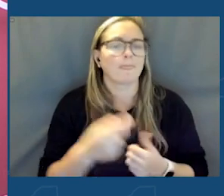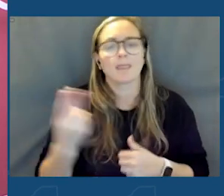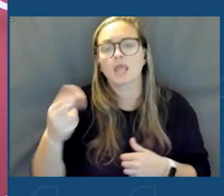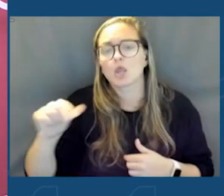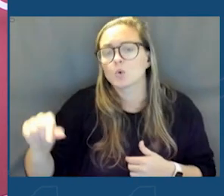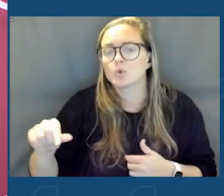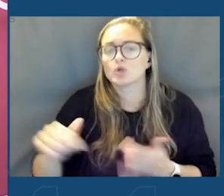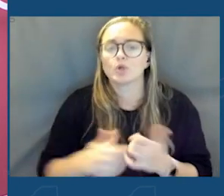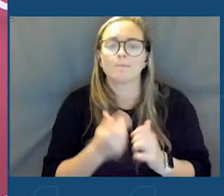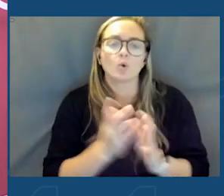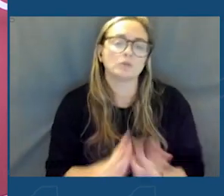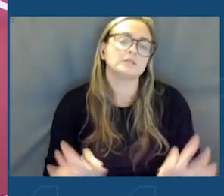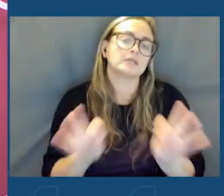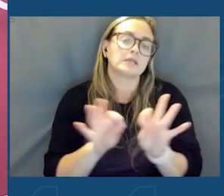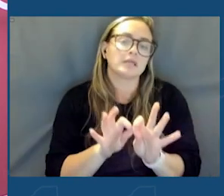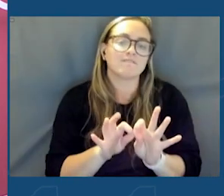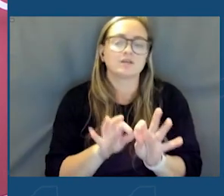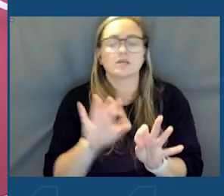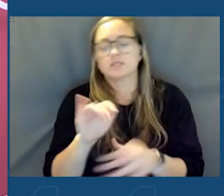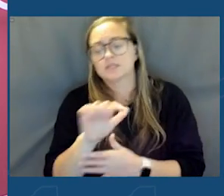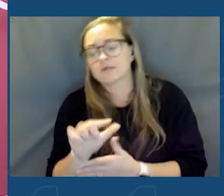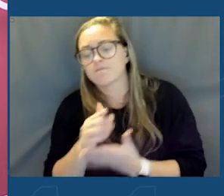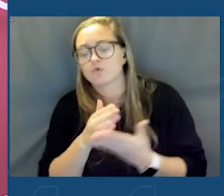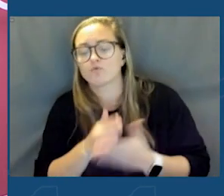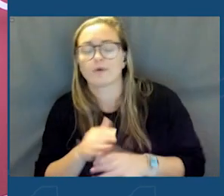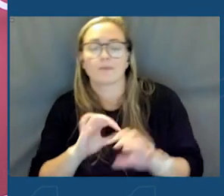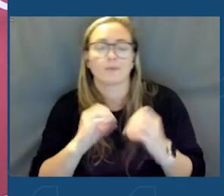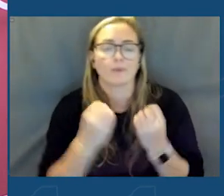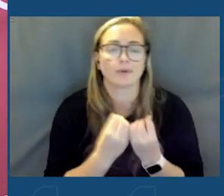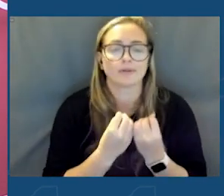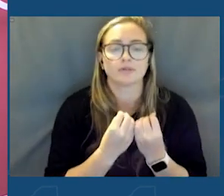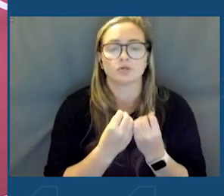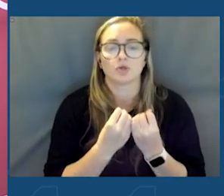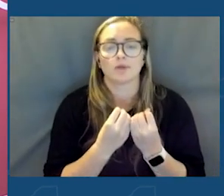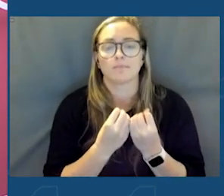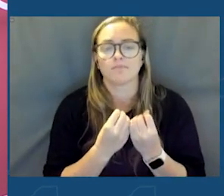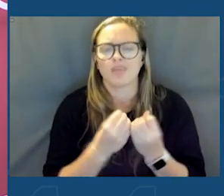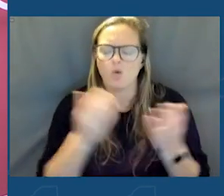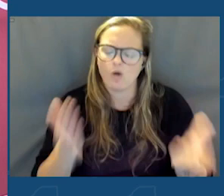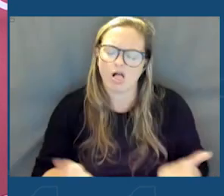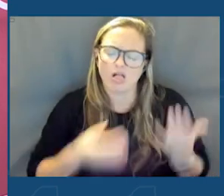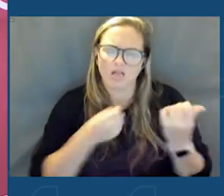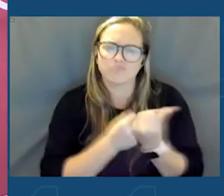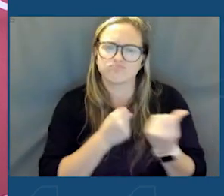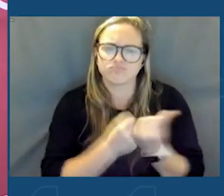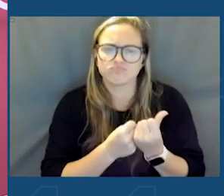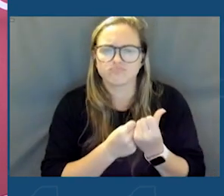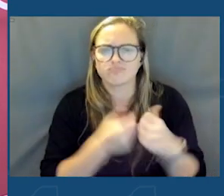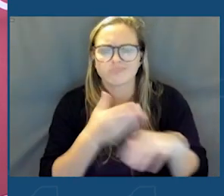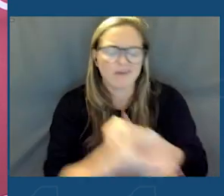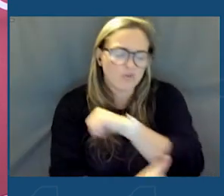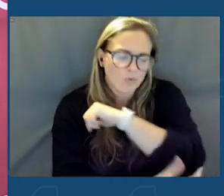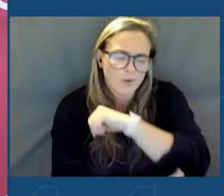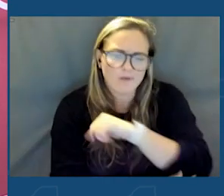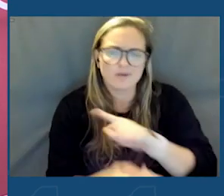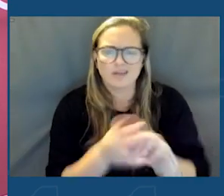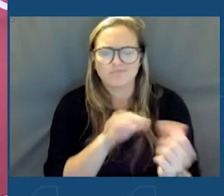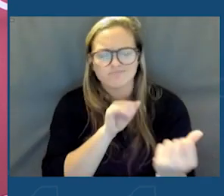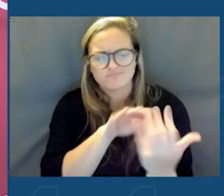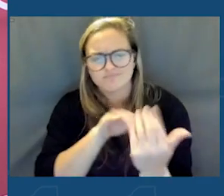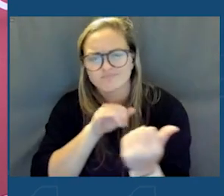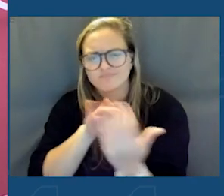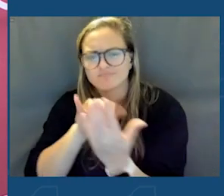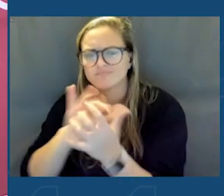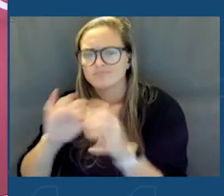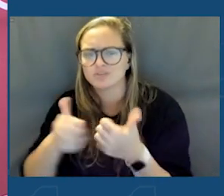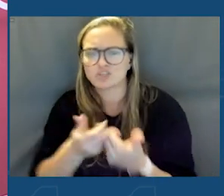most significant civil rights organization, an organization that lifts people up out of poverty, addresses the challenges of urban living every